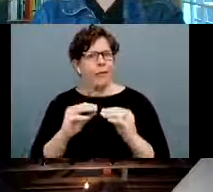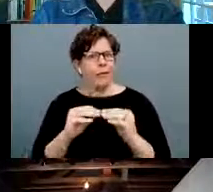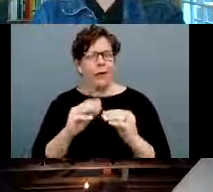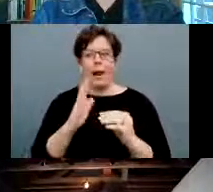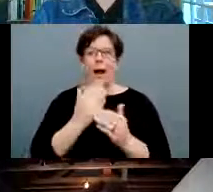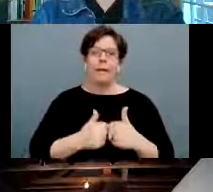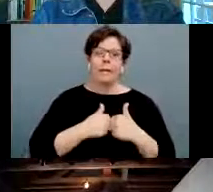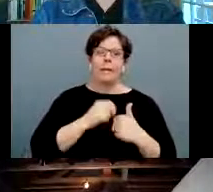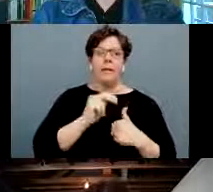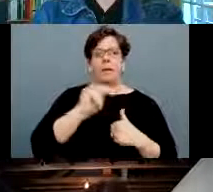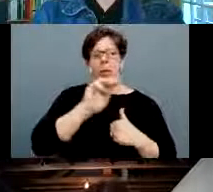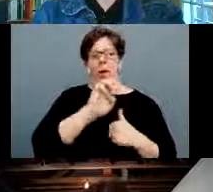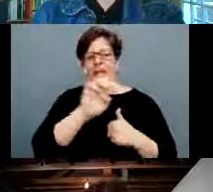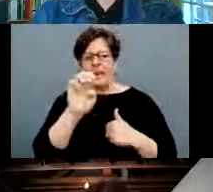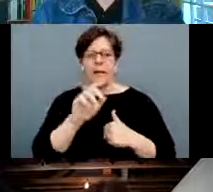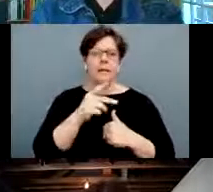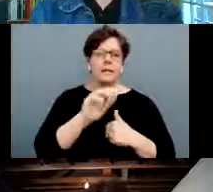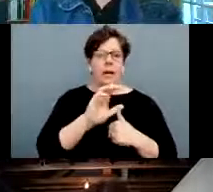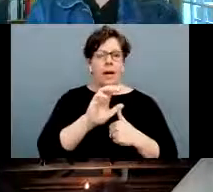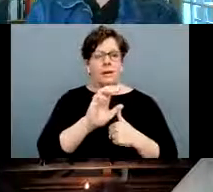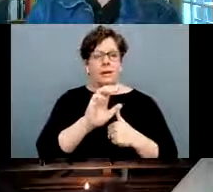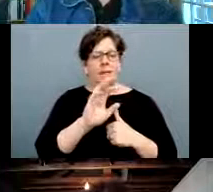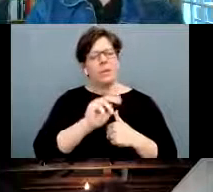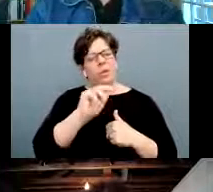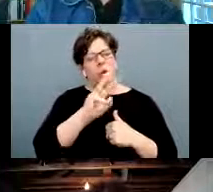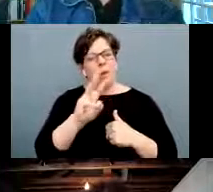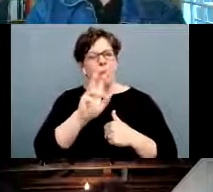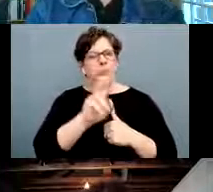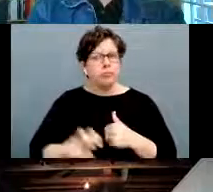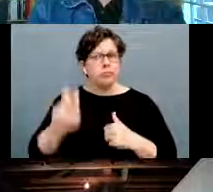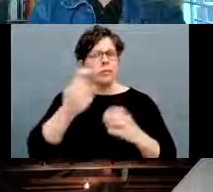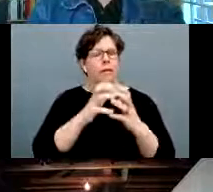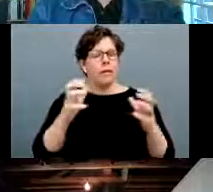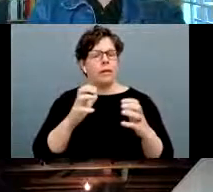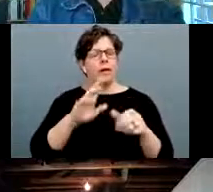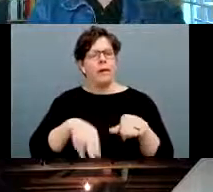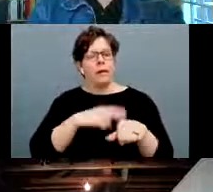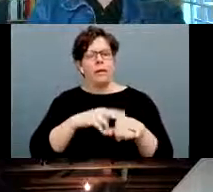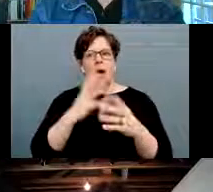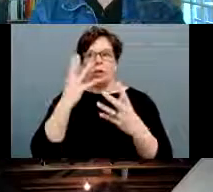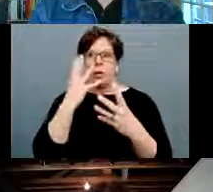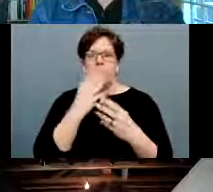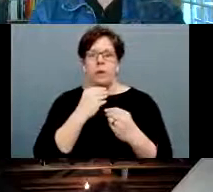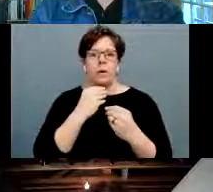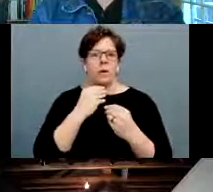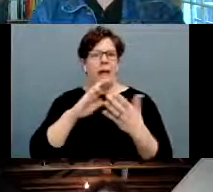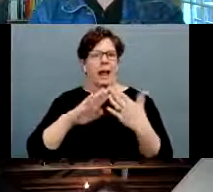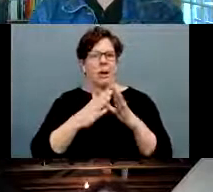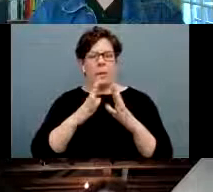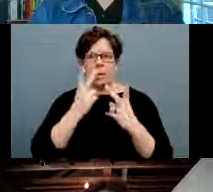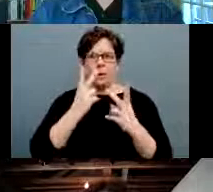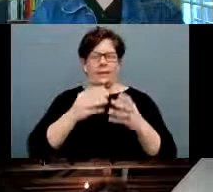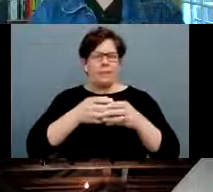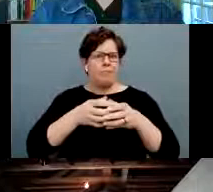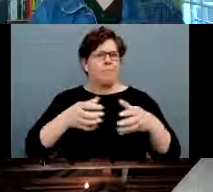both the Northeast and the Pacific Northwest and traveled widely, the natural splendor and booming community present in